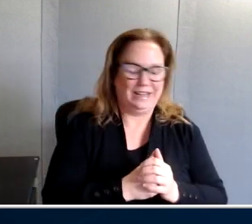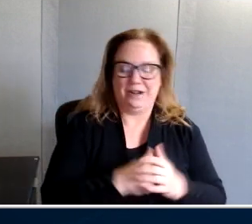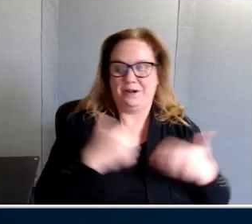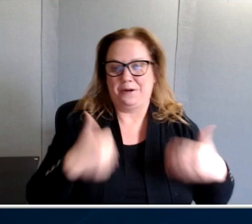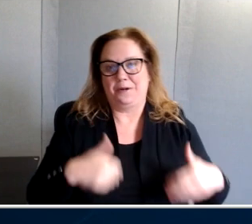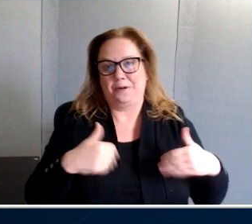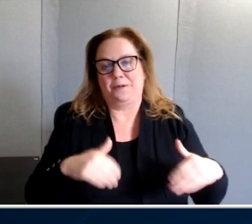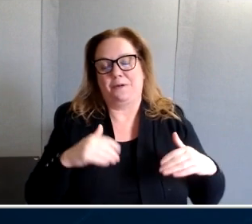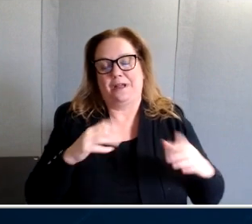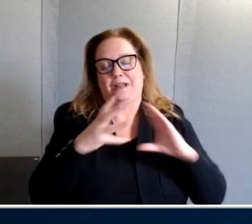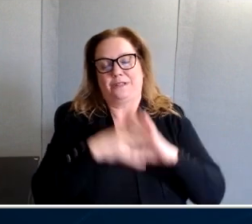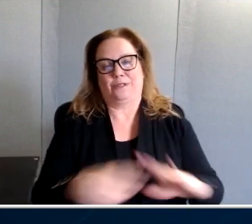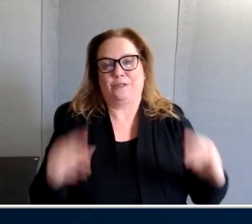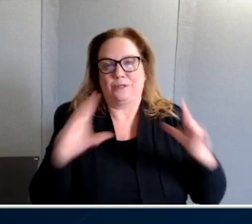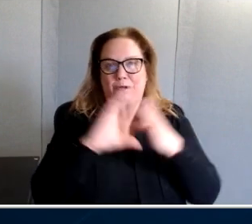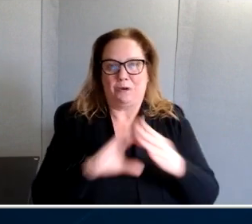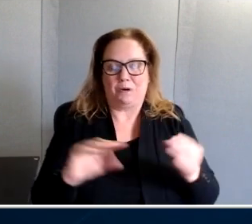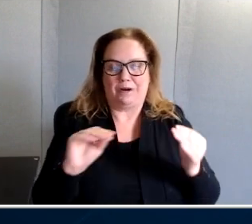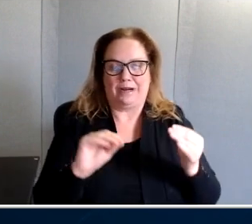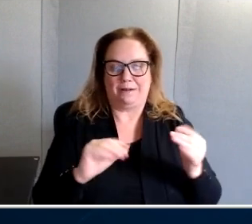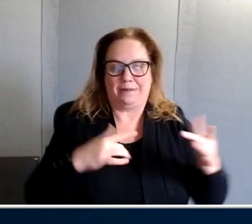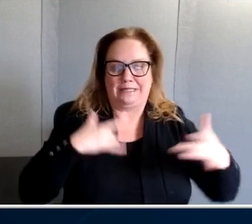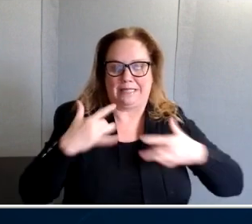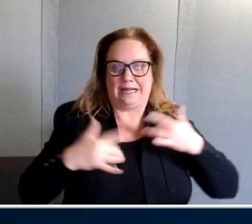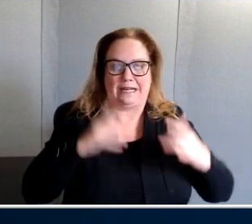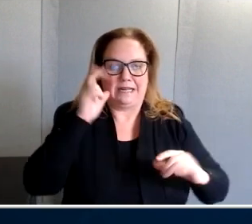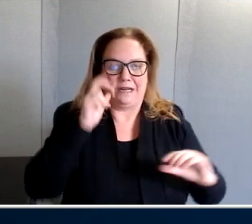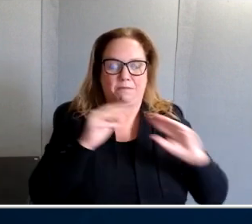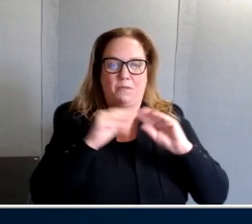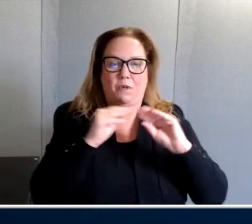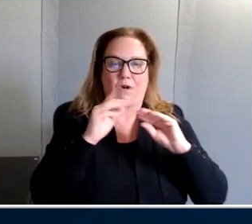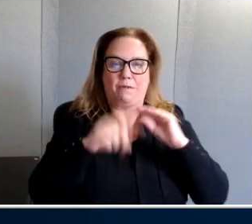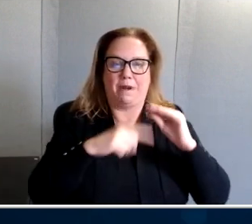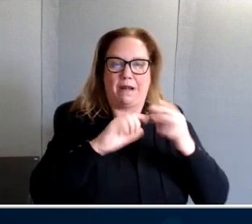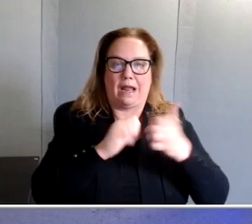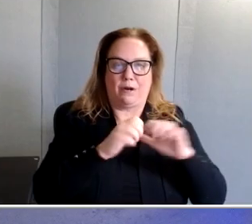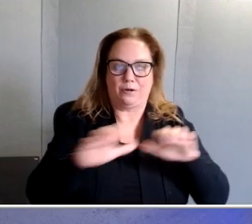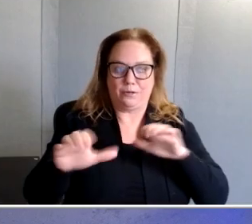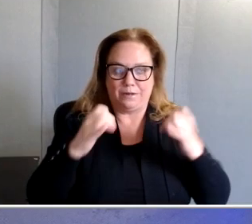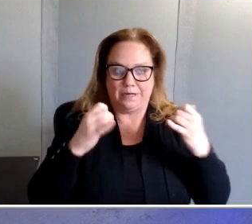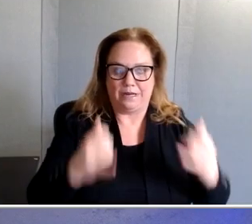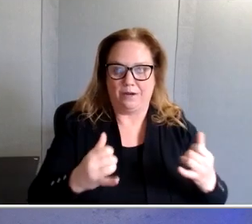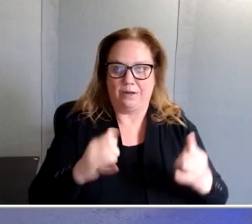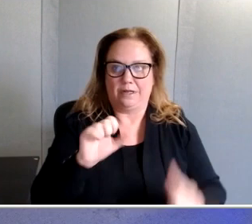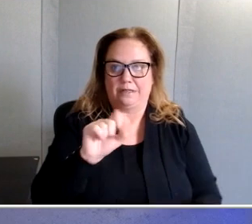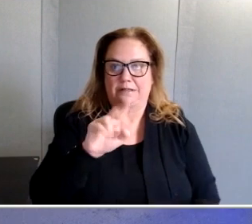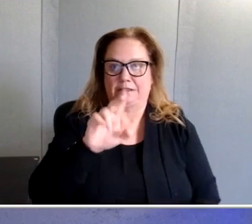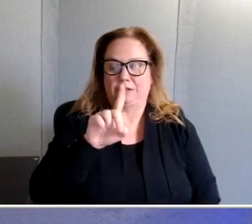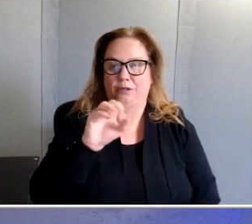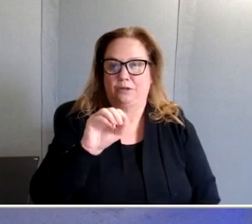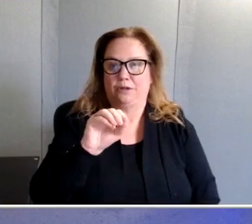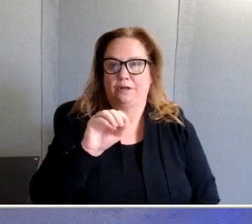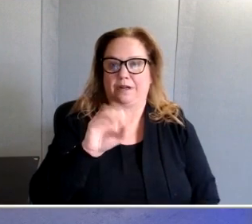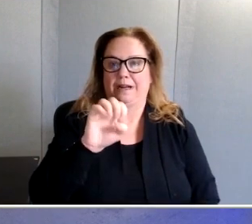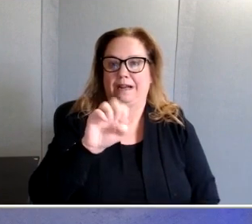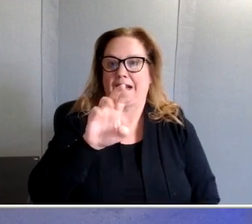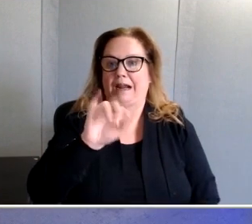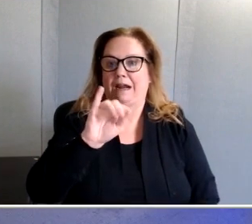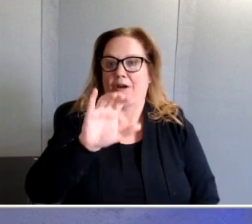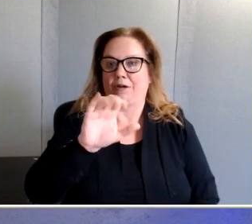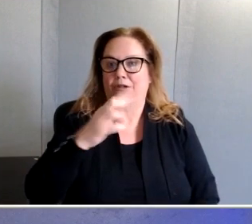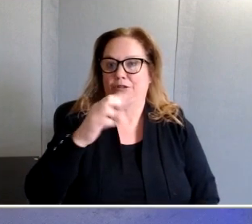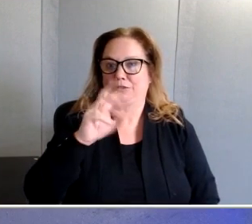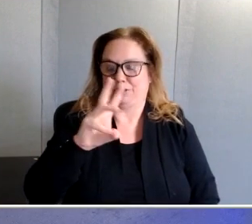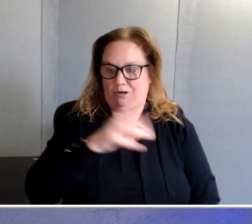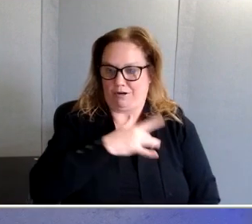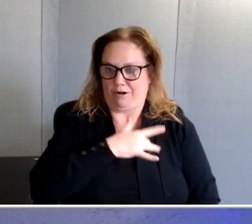what a story. Can't wait to hear more about this and how you're doing now. Here in studio, we have Dr. Hirak Shah. He's a cardiologist specializing